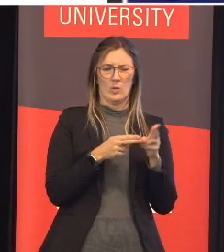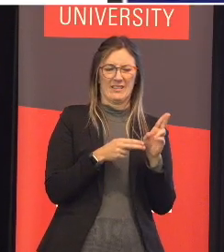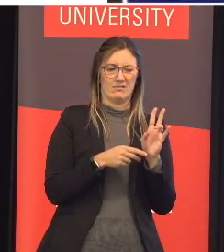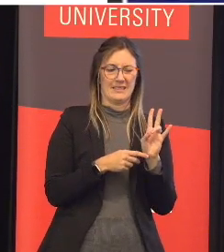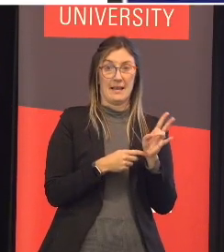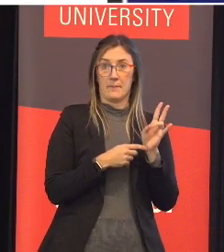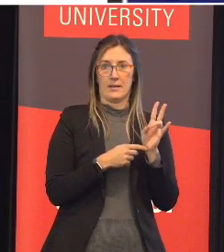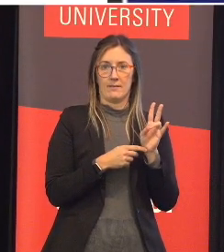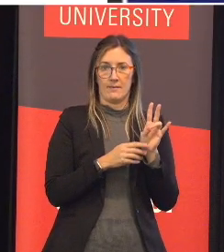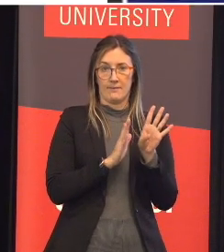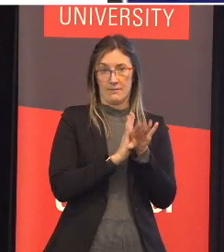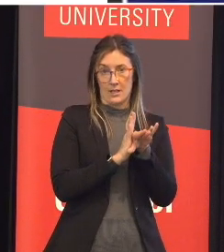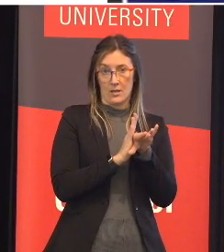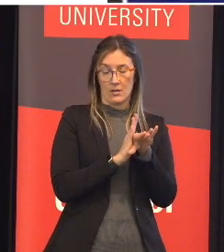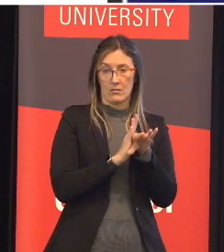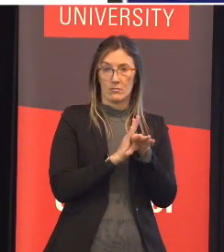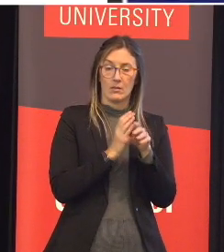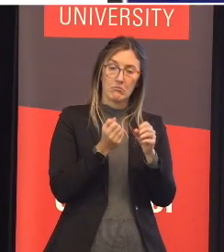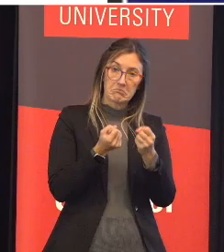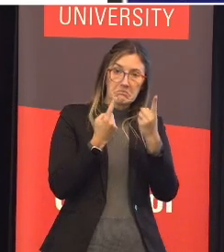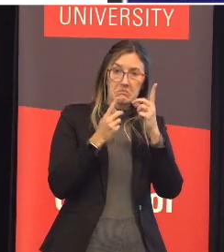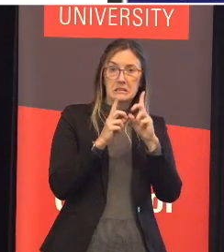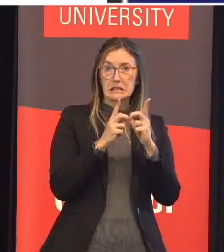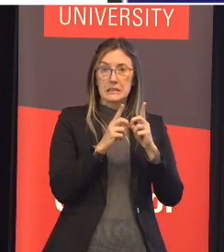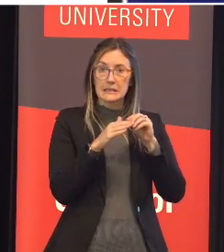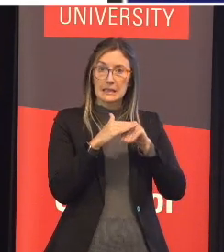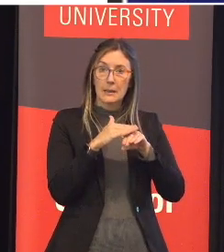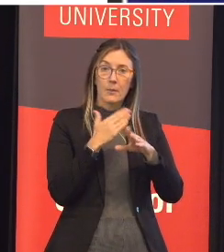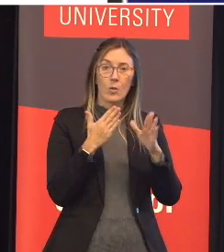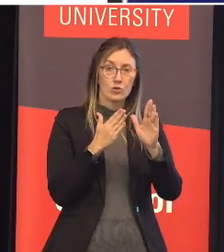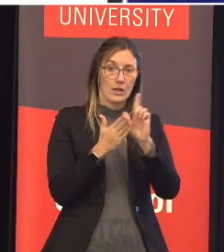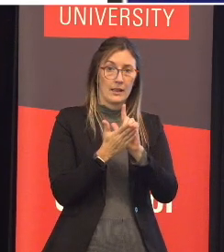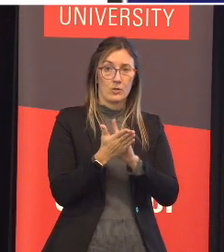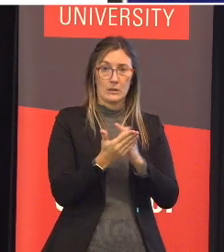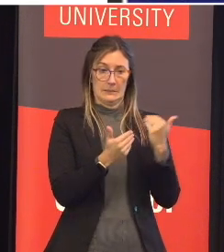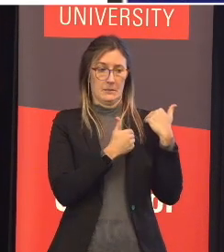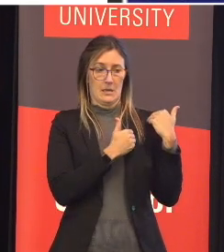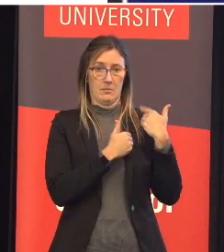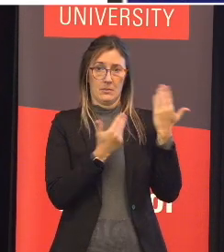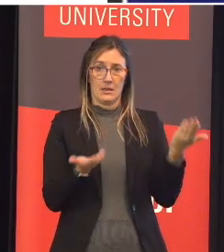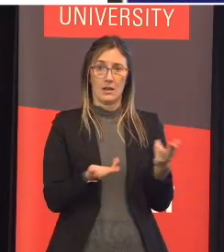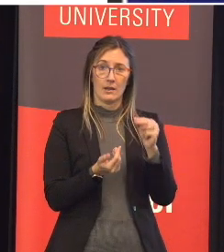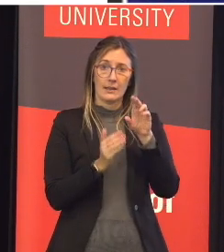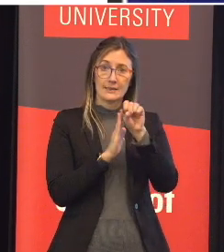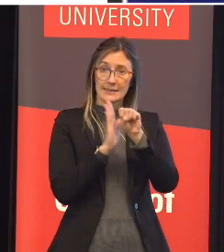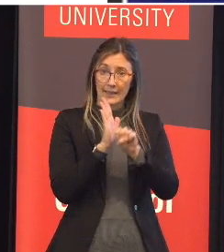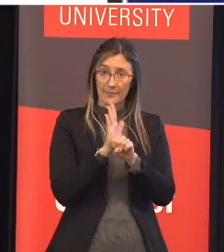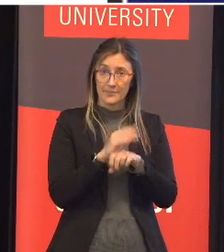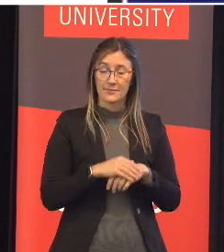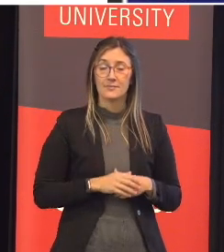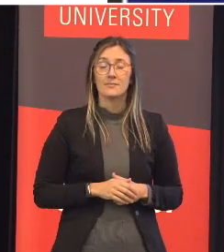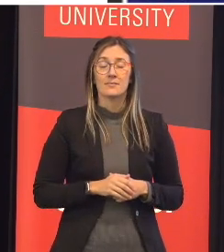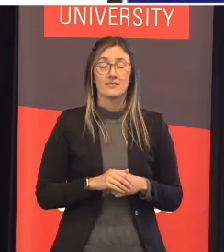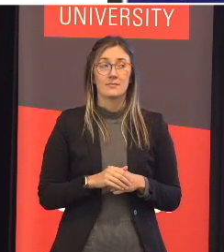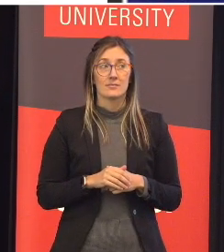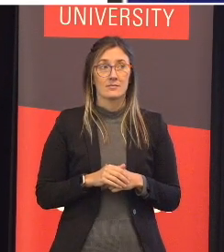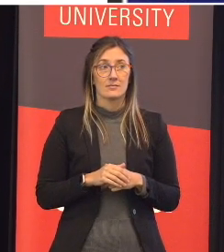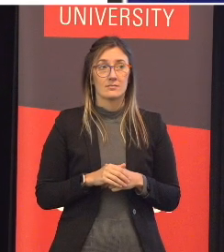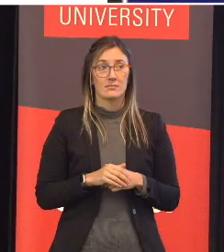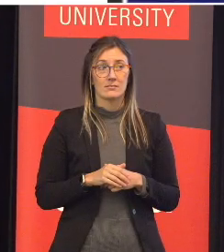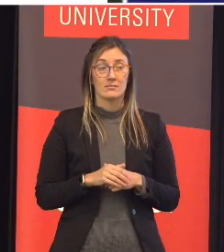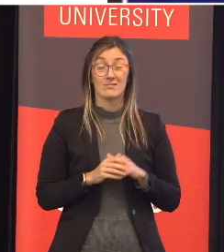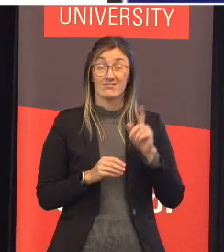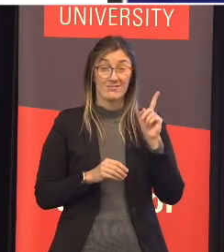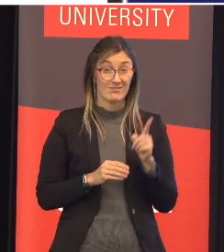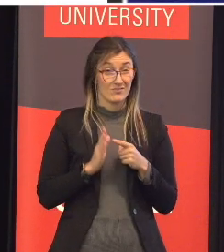of Understanding Digital Accessibility, Your Legal Responsibility at NC State. We have all the different ways you can audit